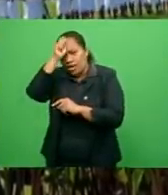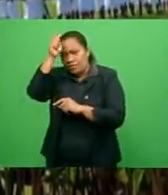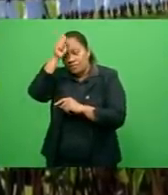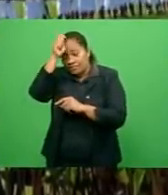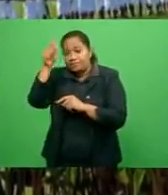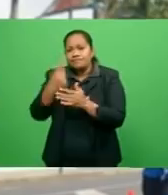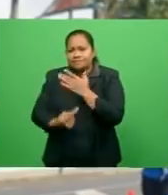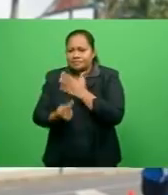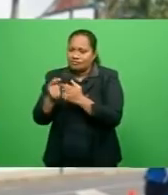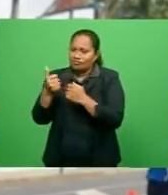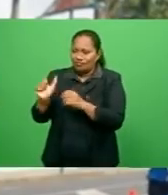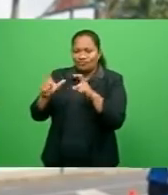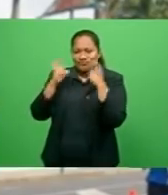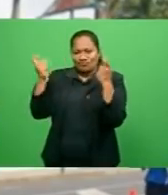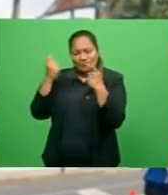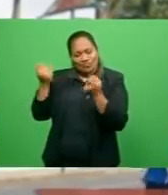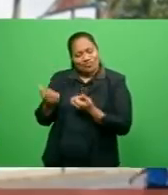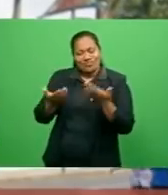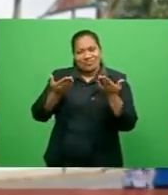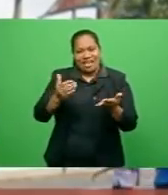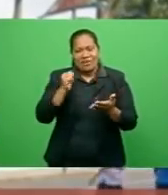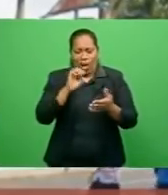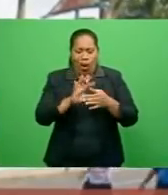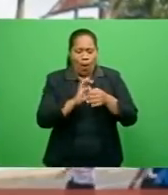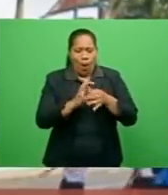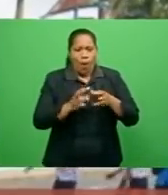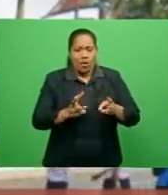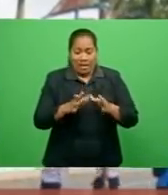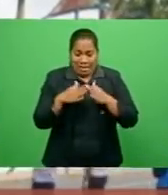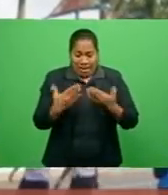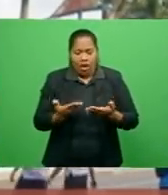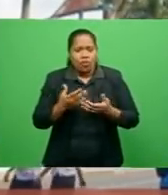their own way. We are trying to give some free food to the